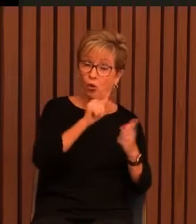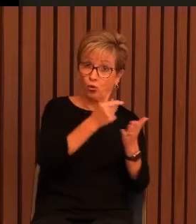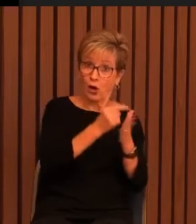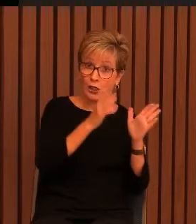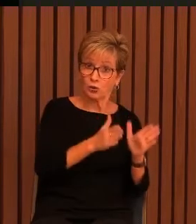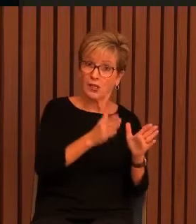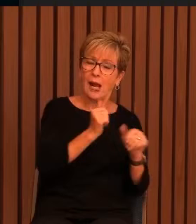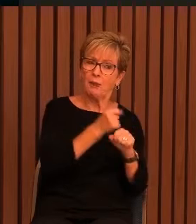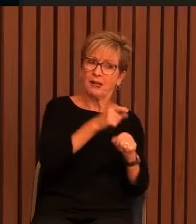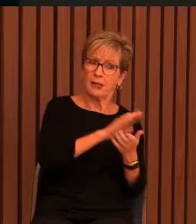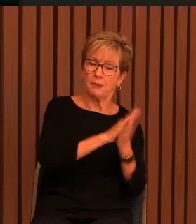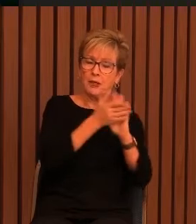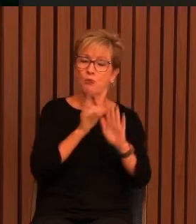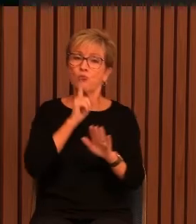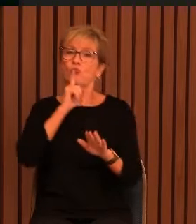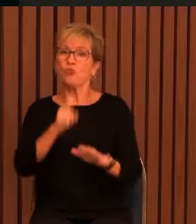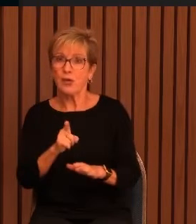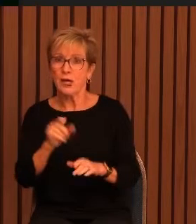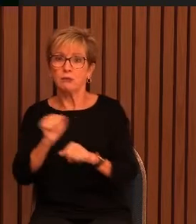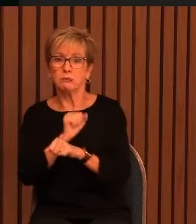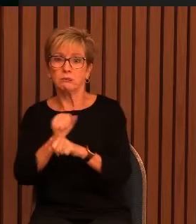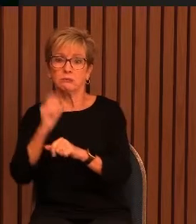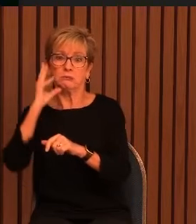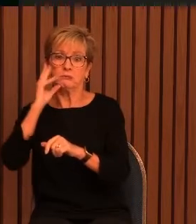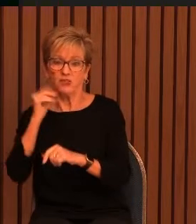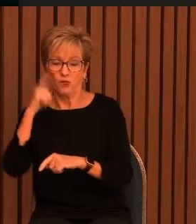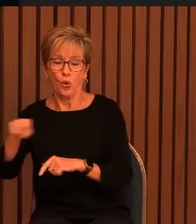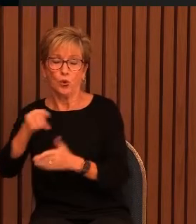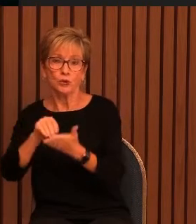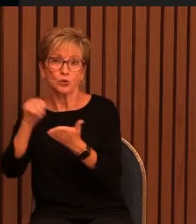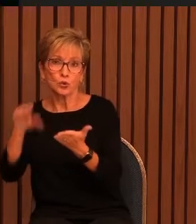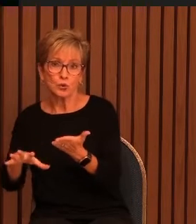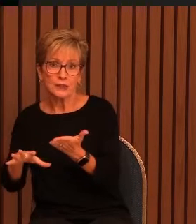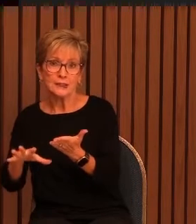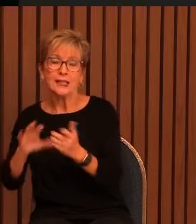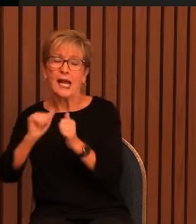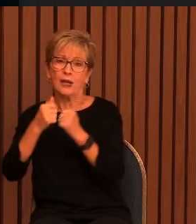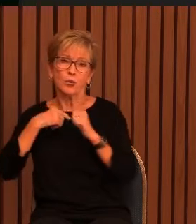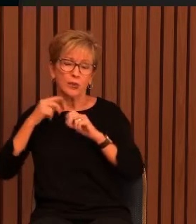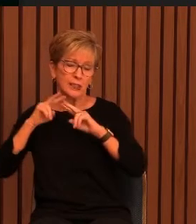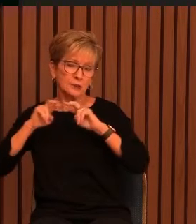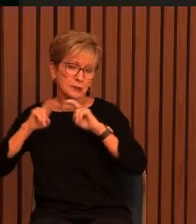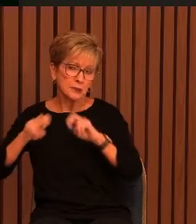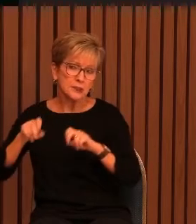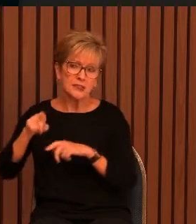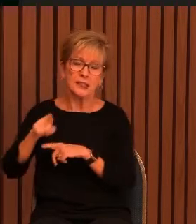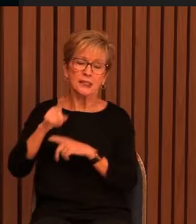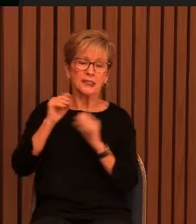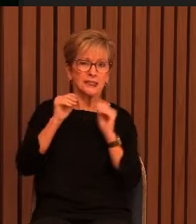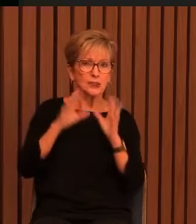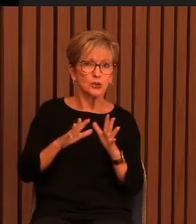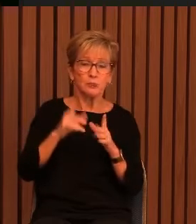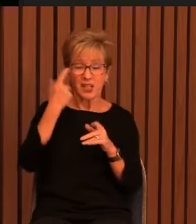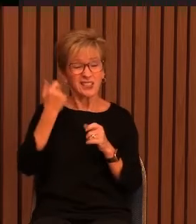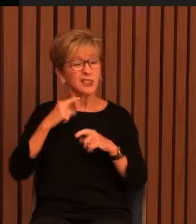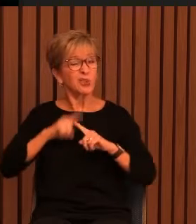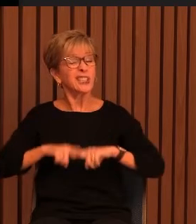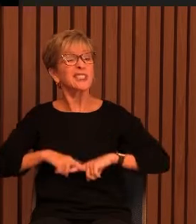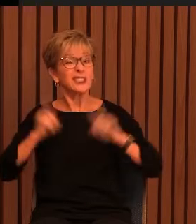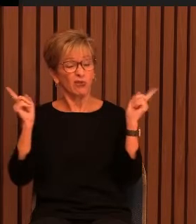that real for our students? How do we look at it, assess it, how do teachers, because it's a very